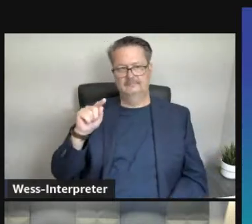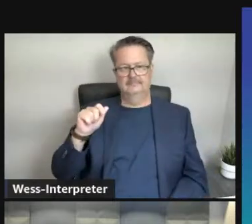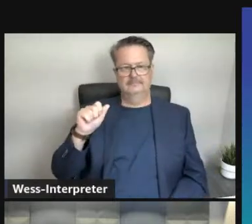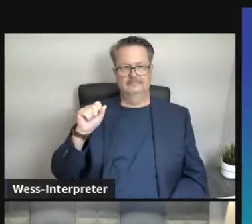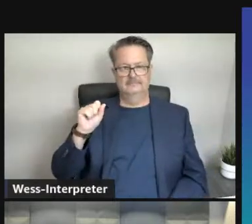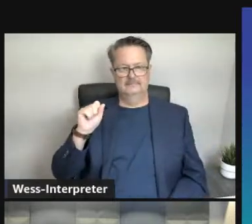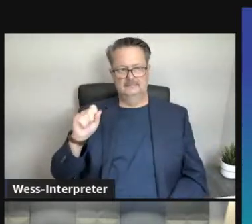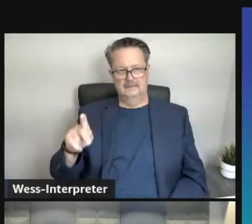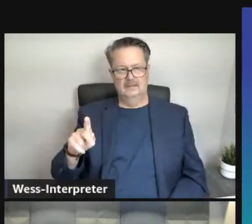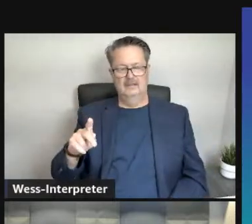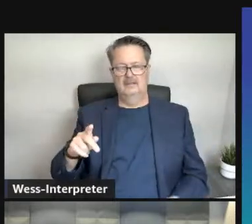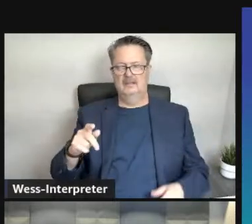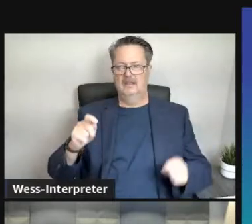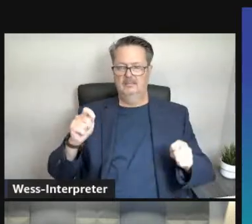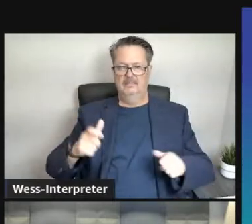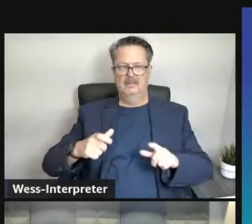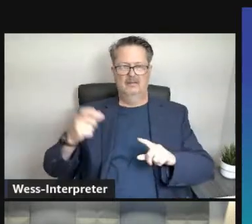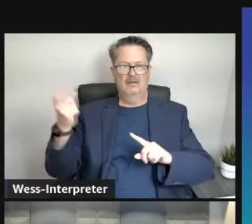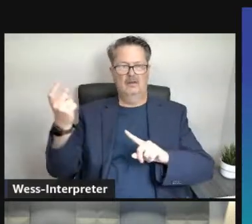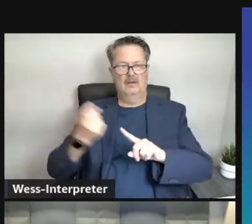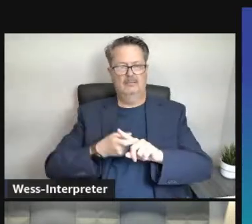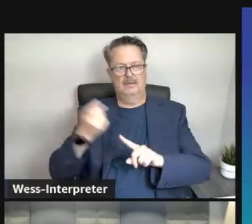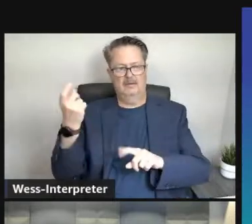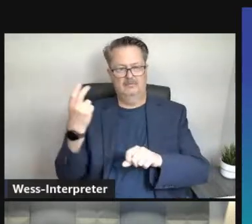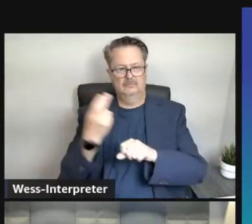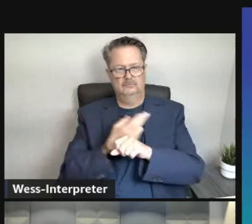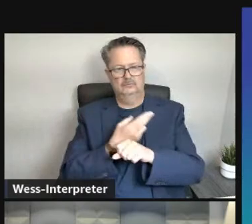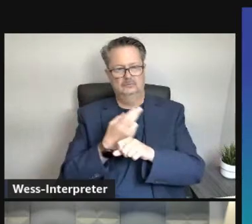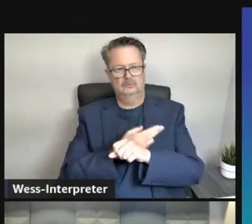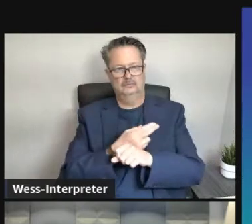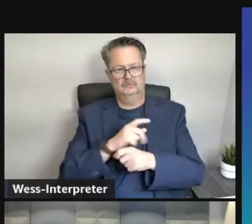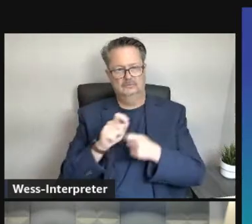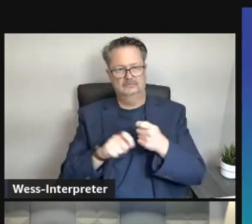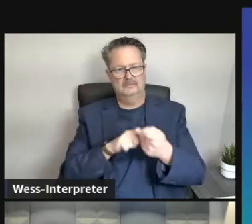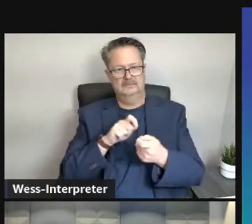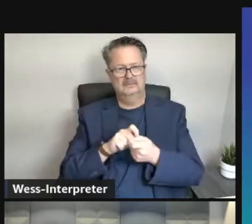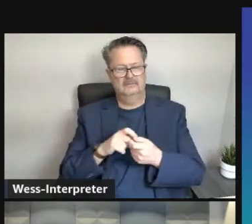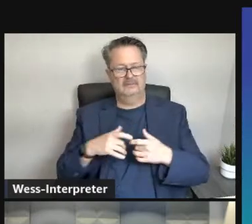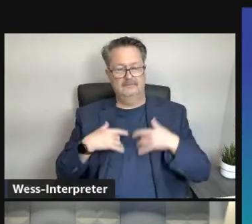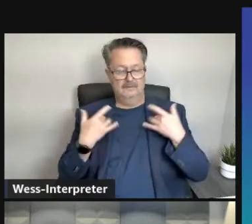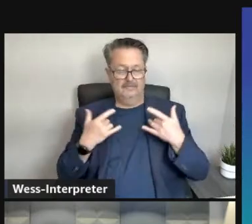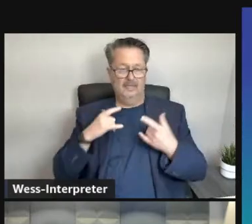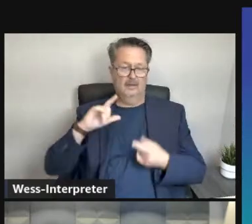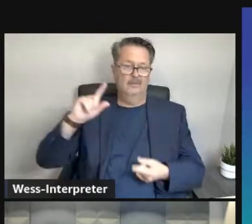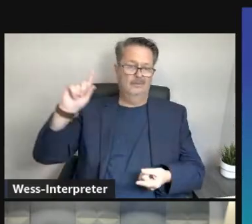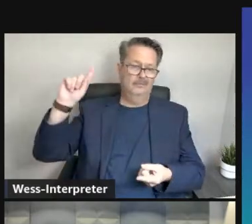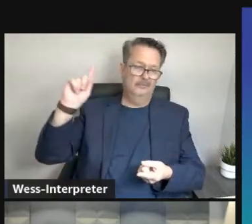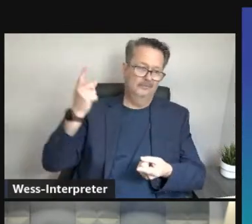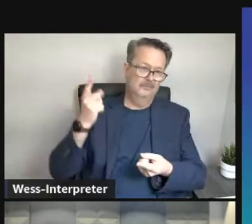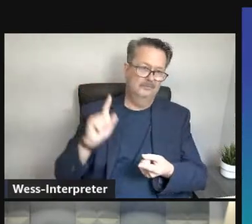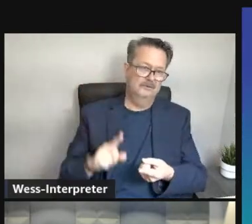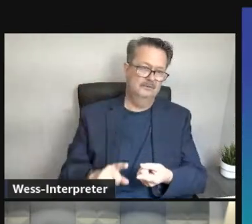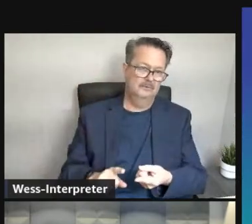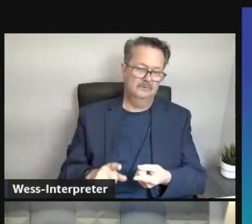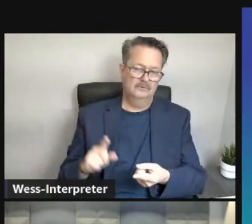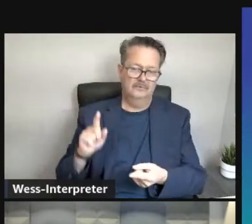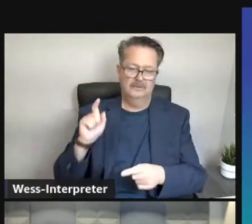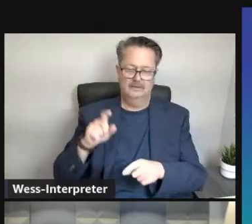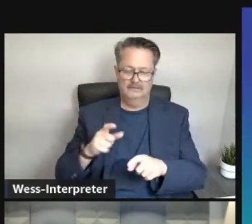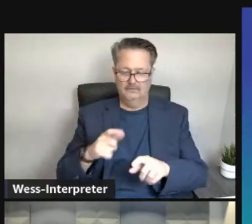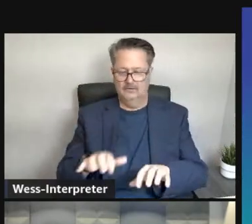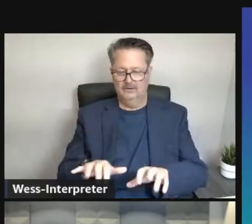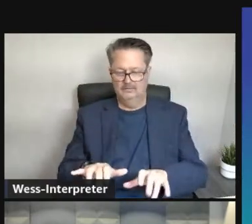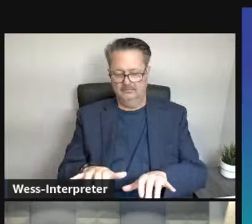executed automatically when certain events happen. So this can reduce the need for manual